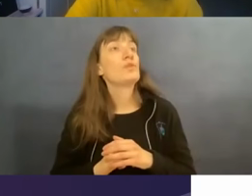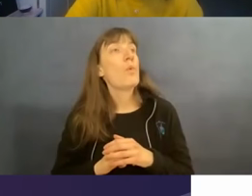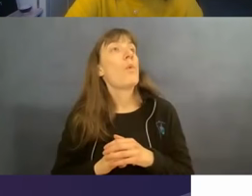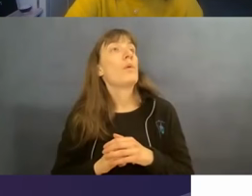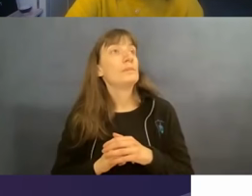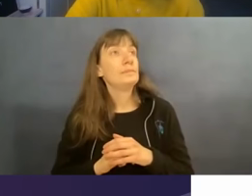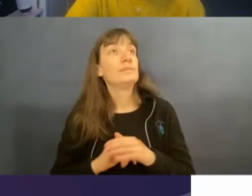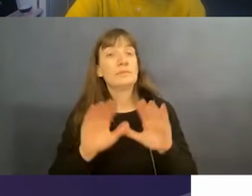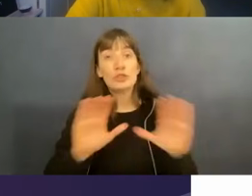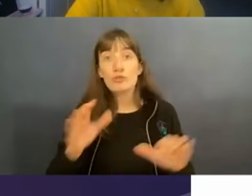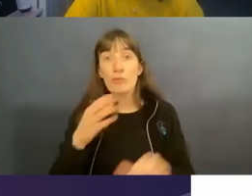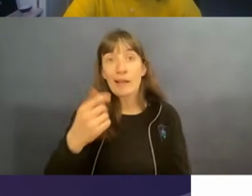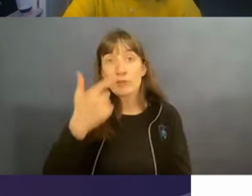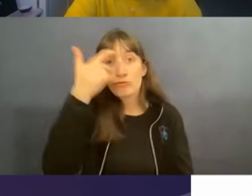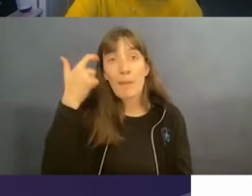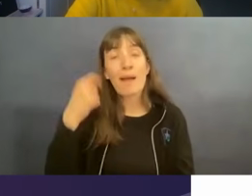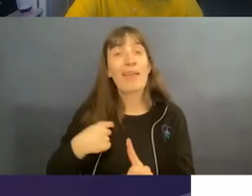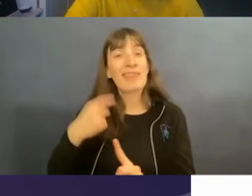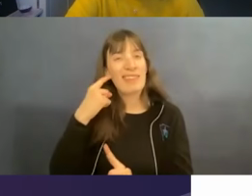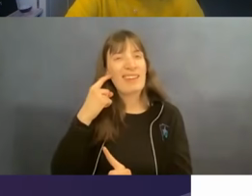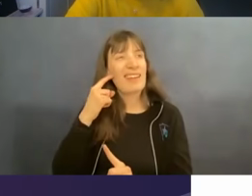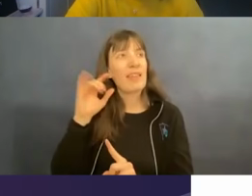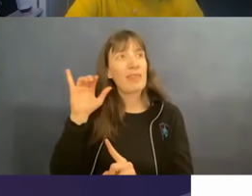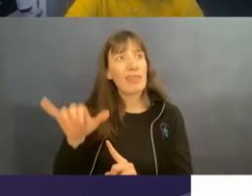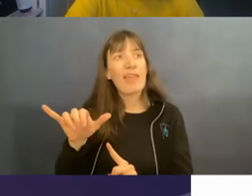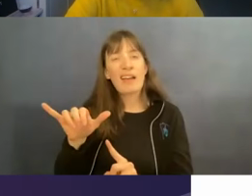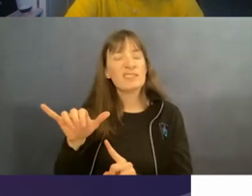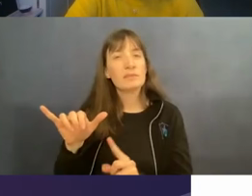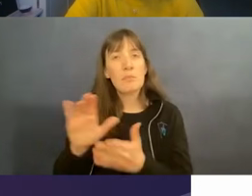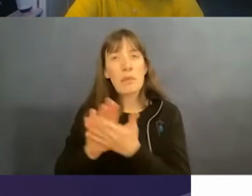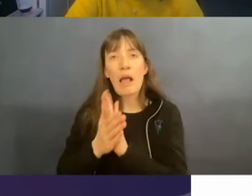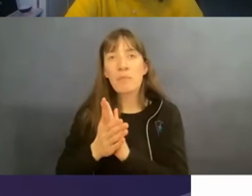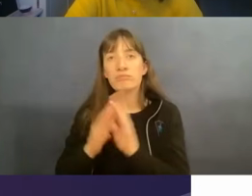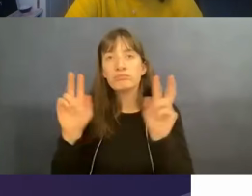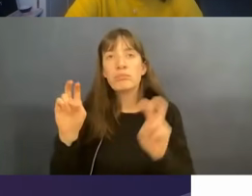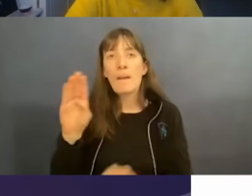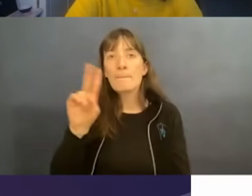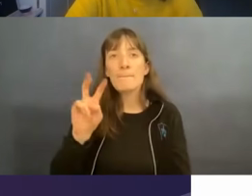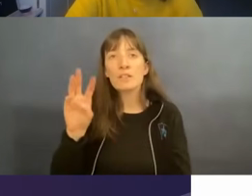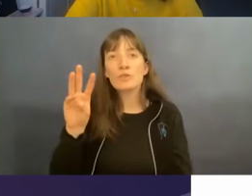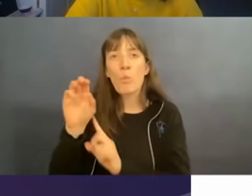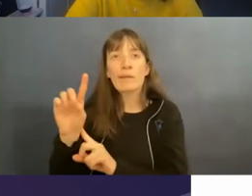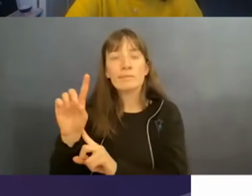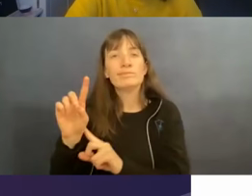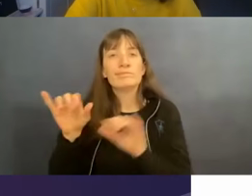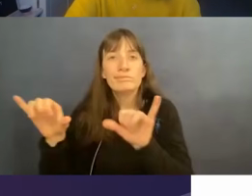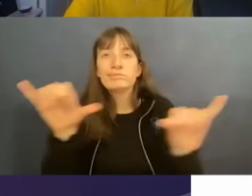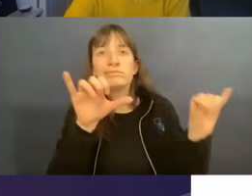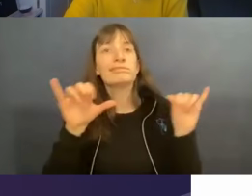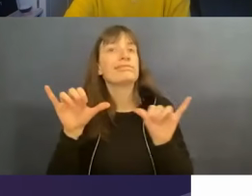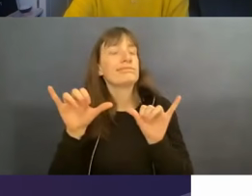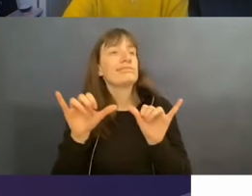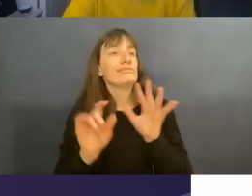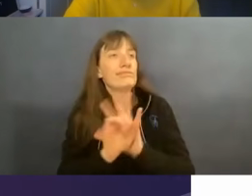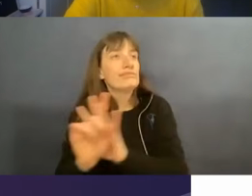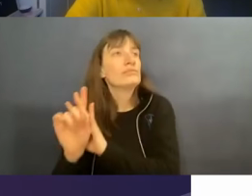has definitely become more of a buzzword these days. It's something I'm seeing a little more frequently, and being able to think about, okay, well, what